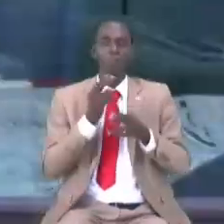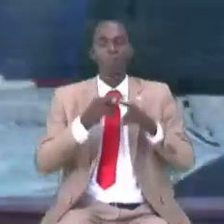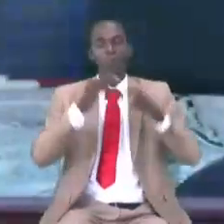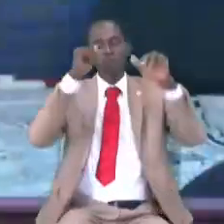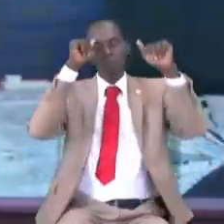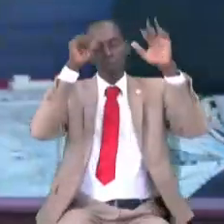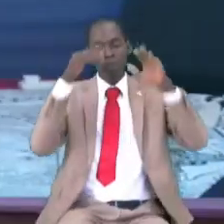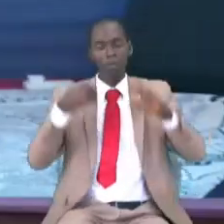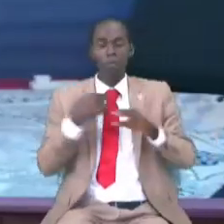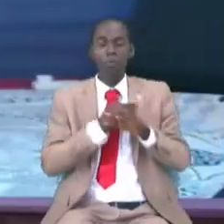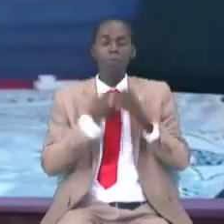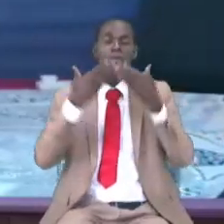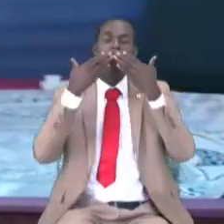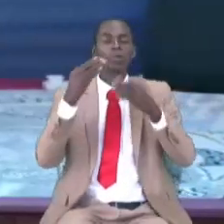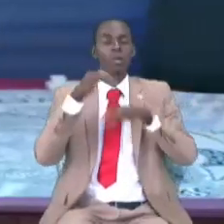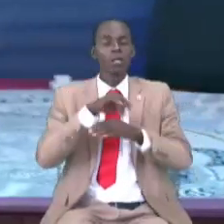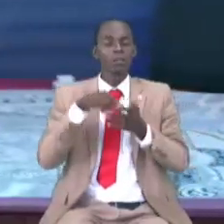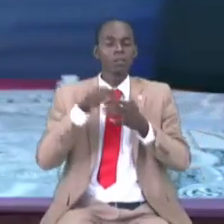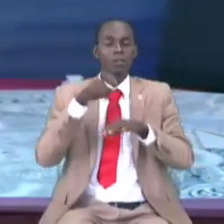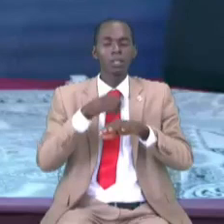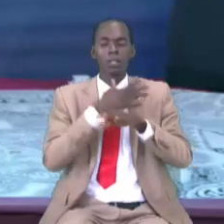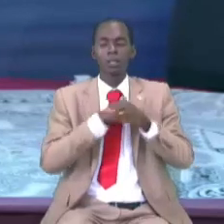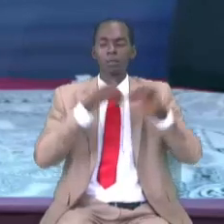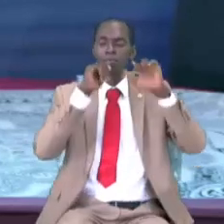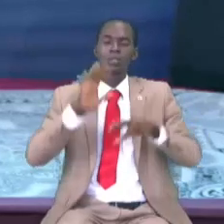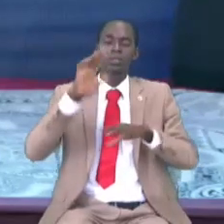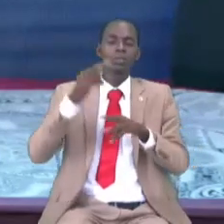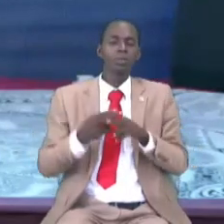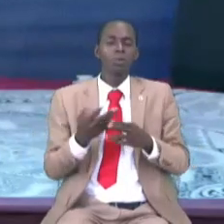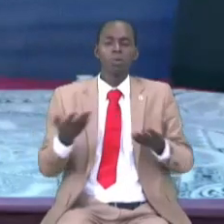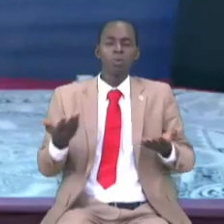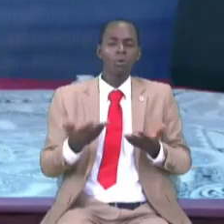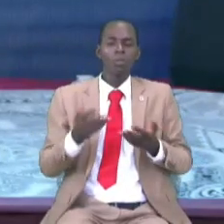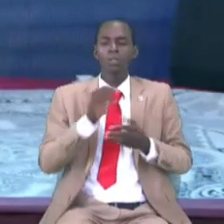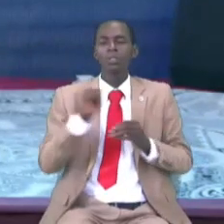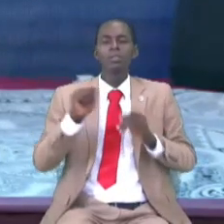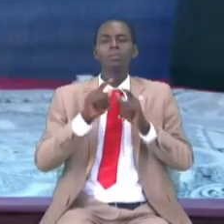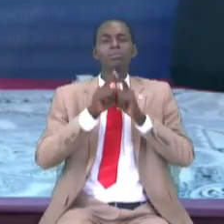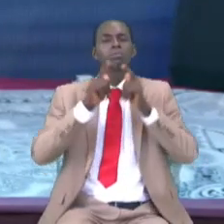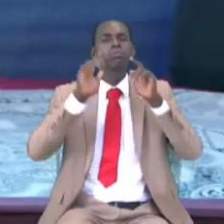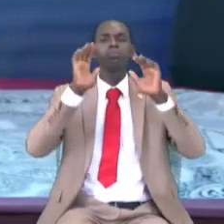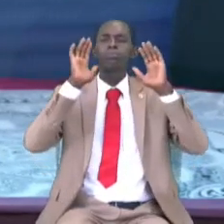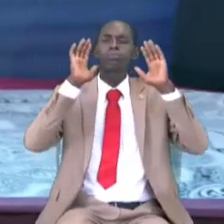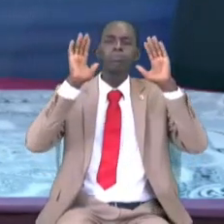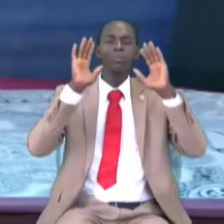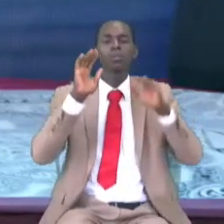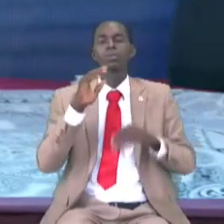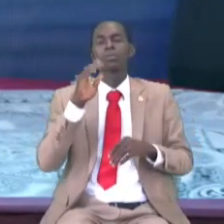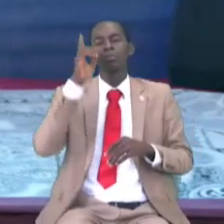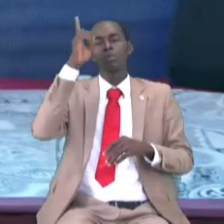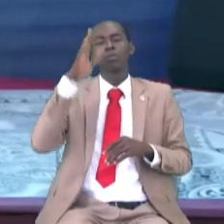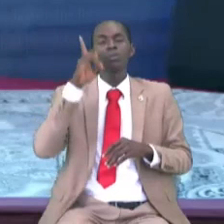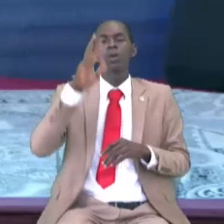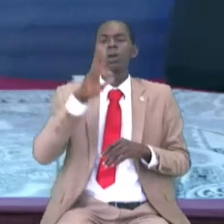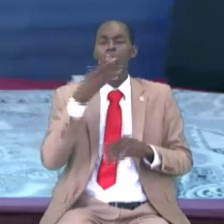a great God you are. You're good and merciful. And because of the blood of the Lamb, we have come into